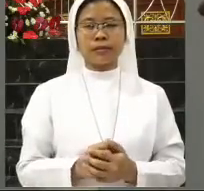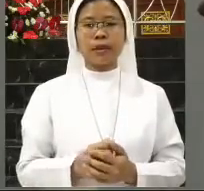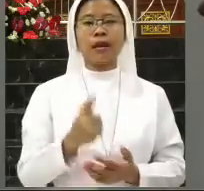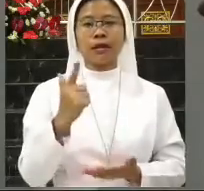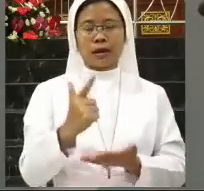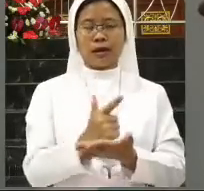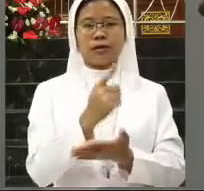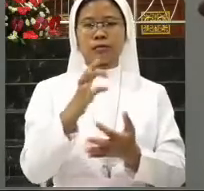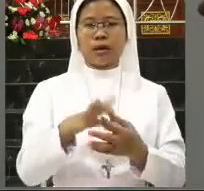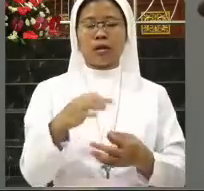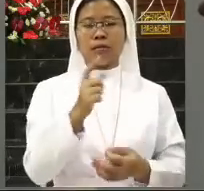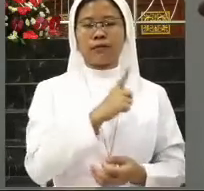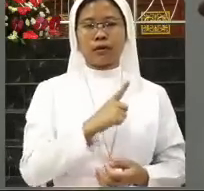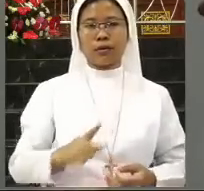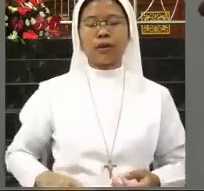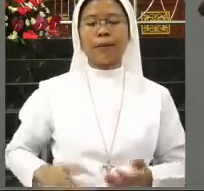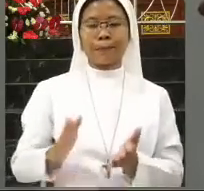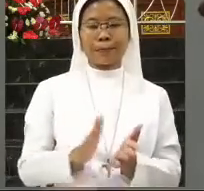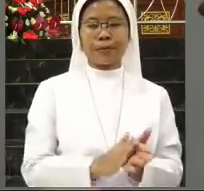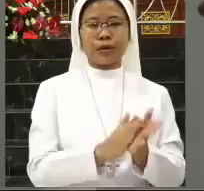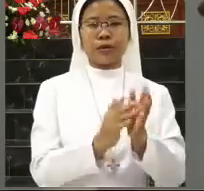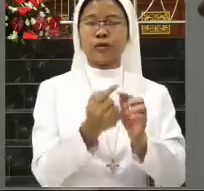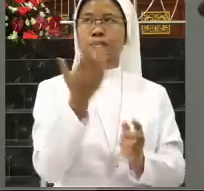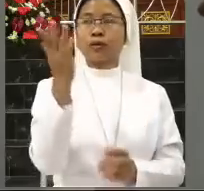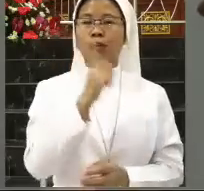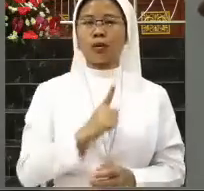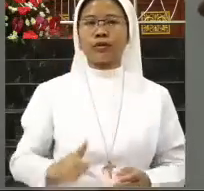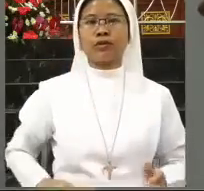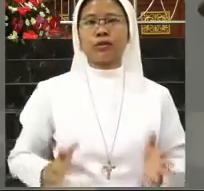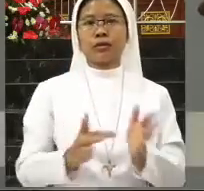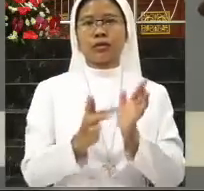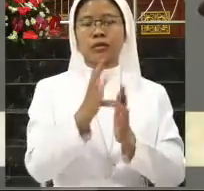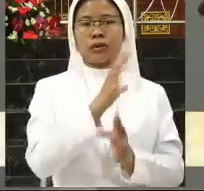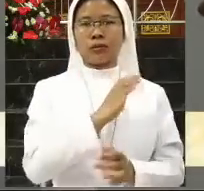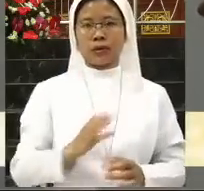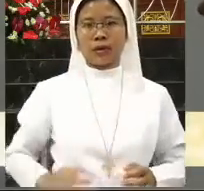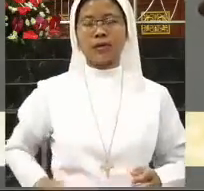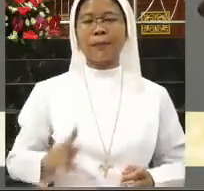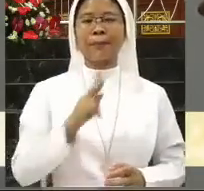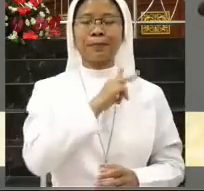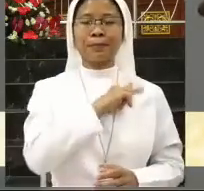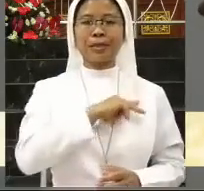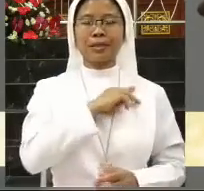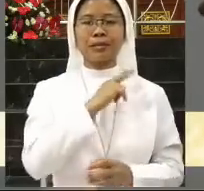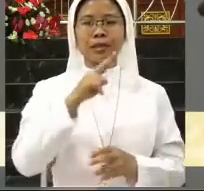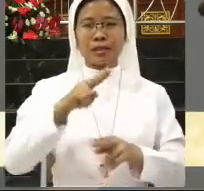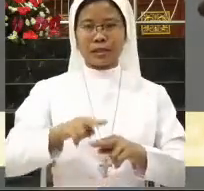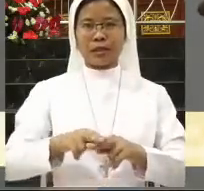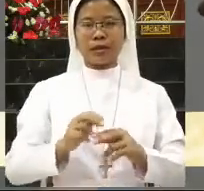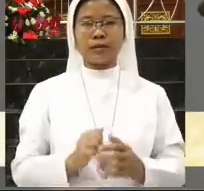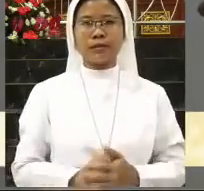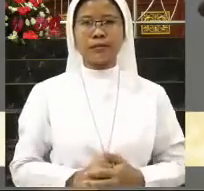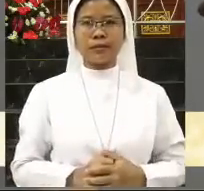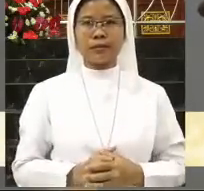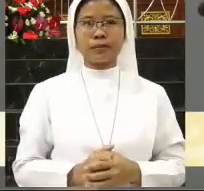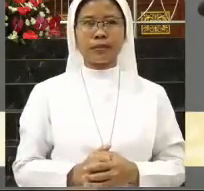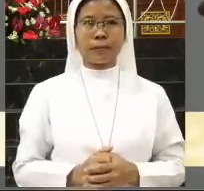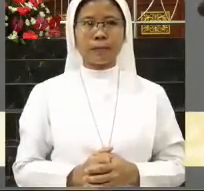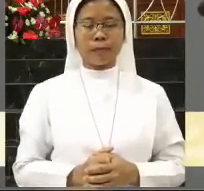The Gospel of the Lord. Praise to you, Lord Jesus Christ. Please be seated.